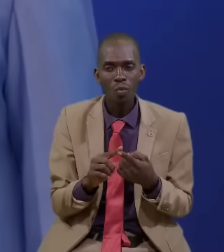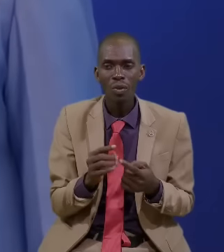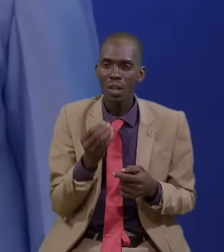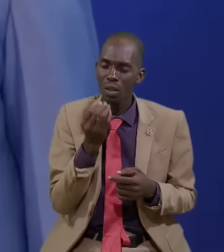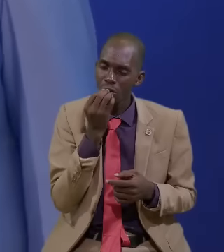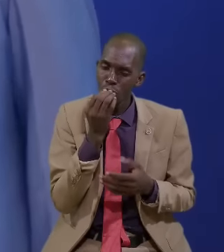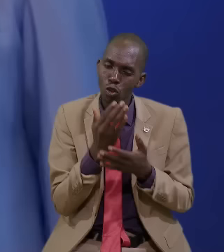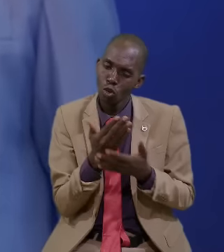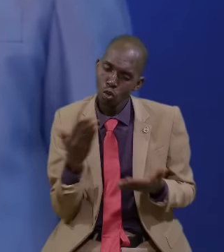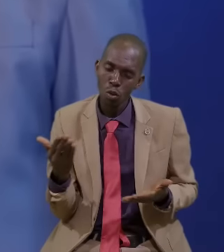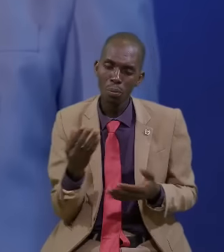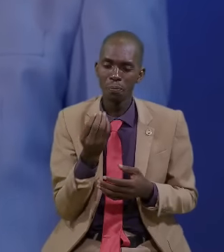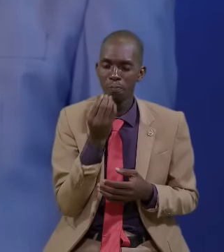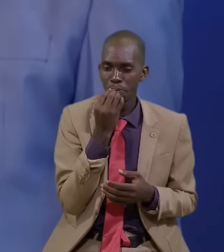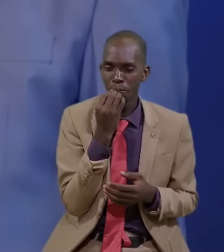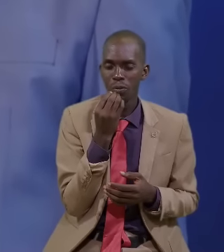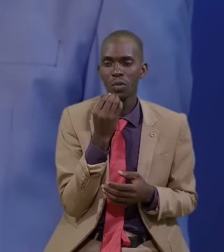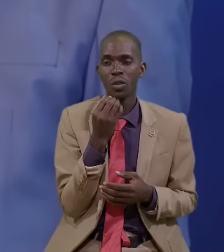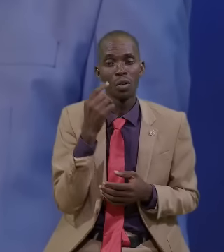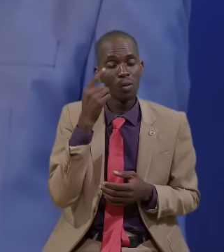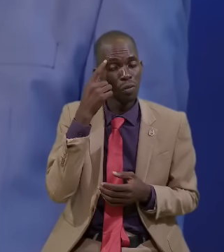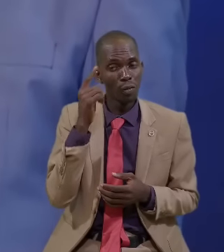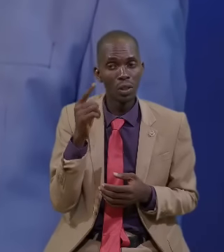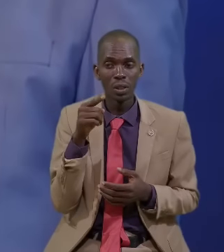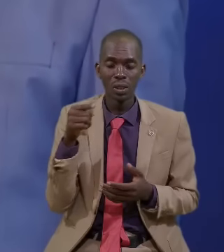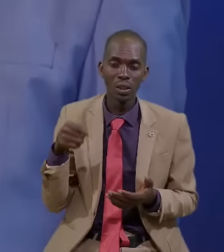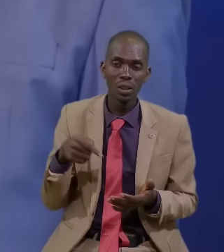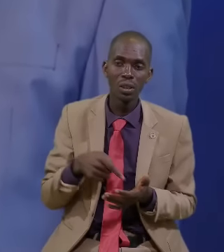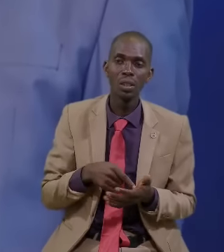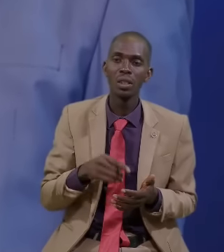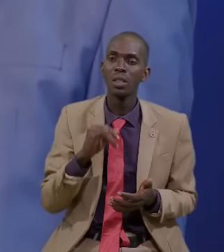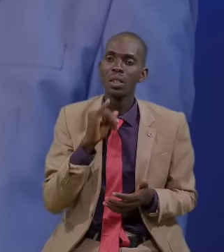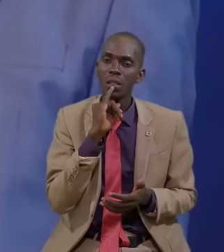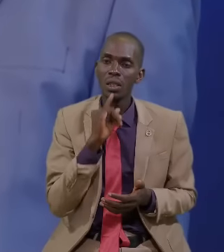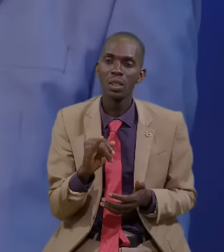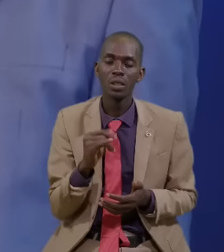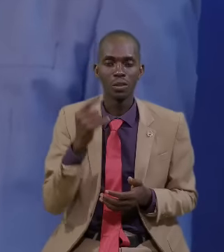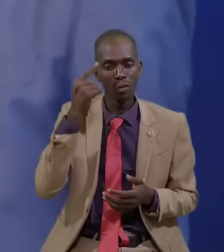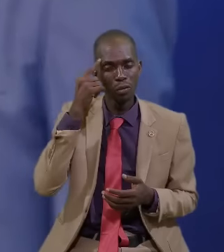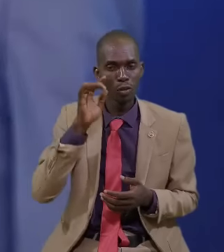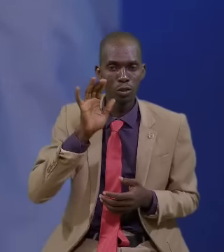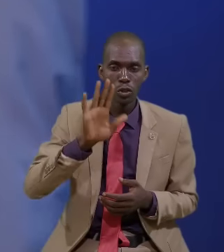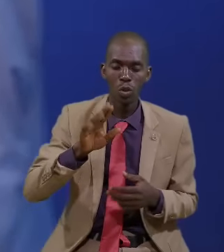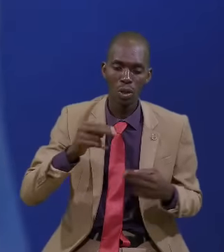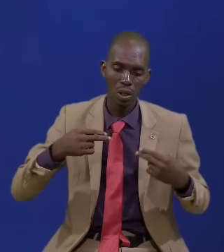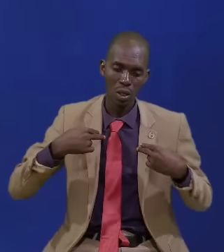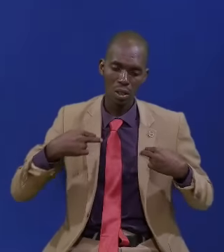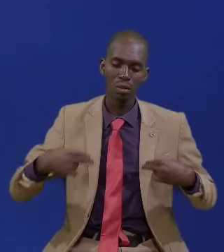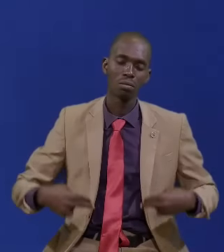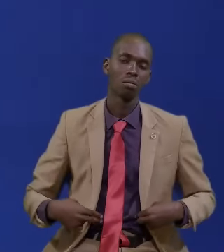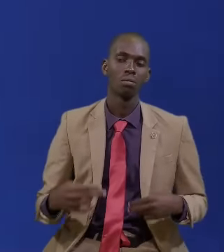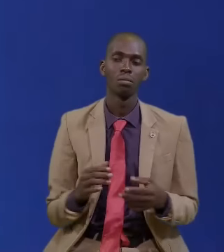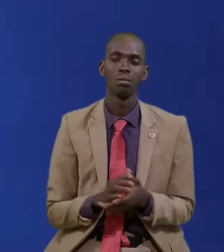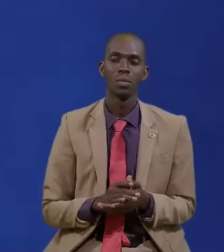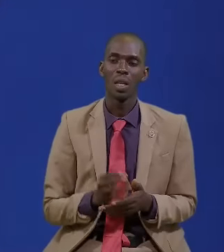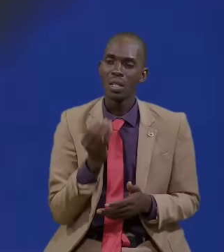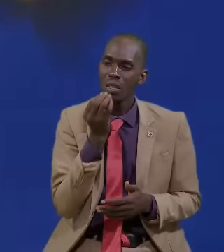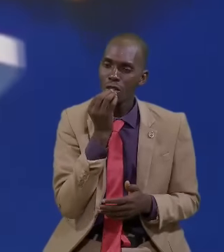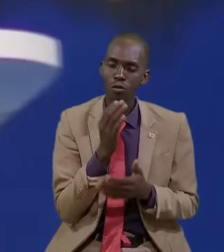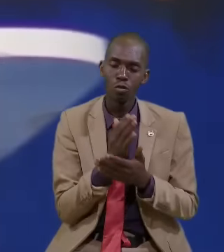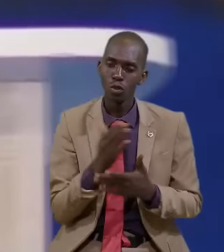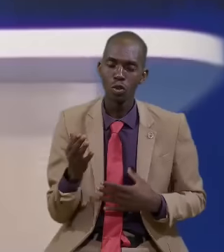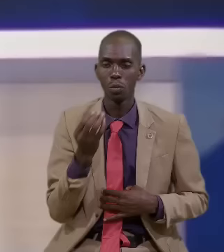food, some meat, for this is for your health. Take some food,